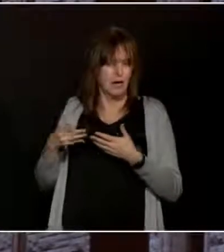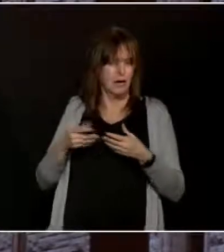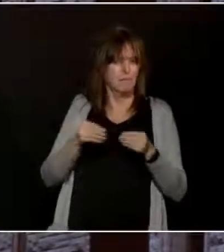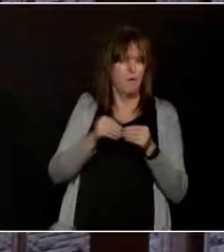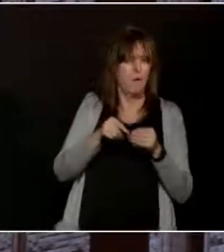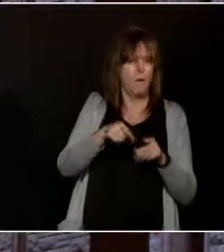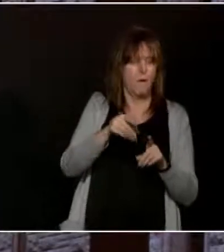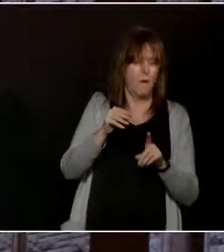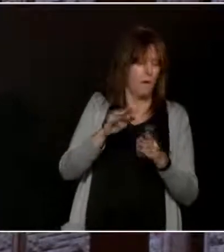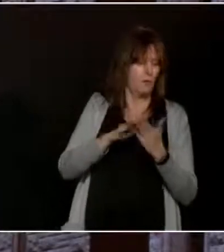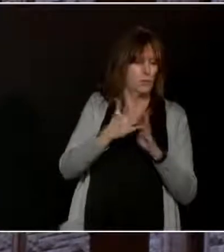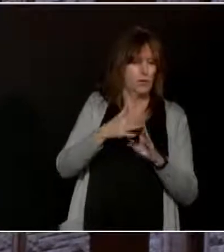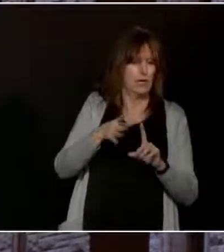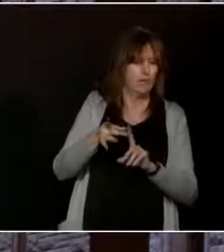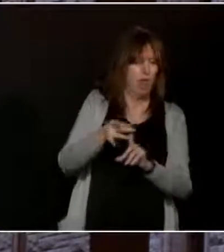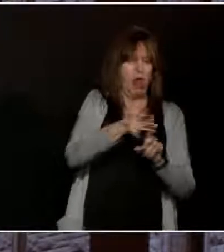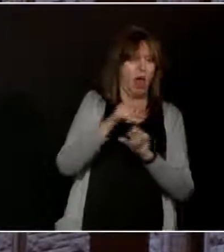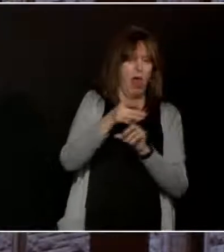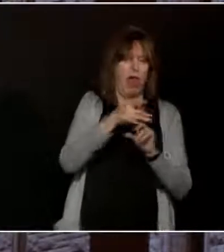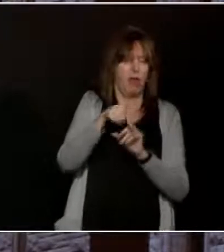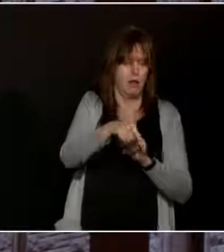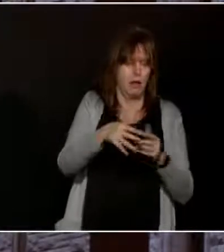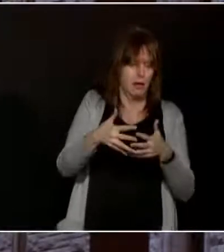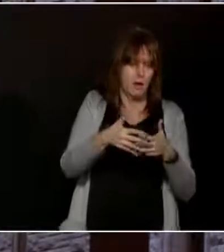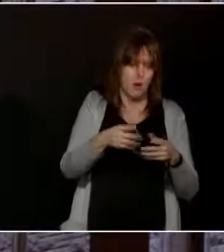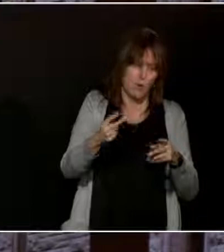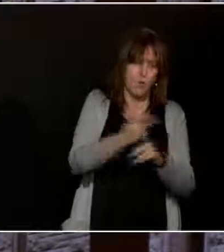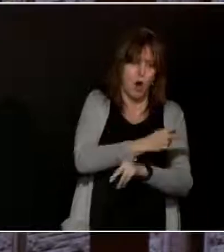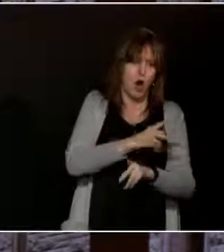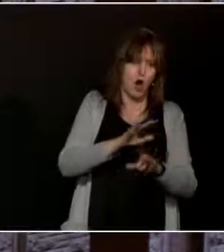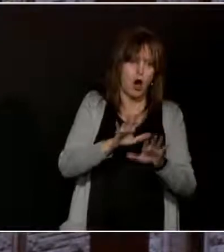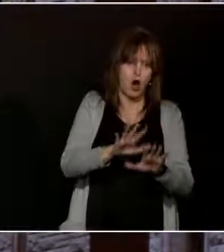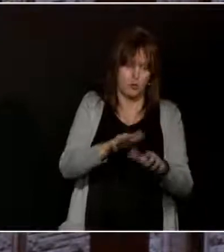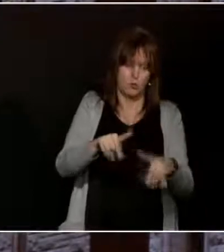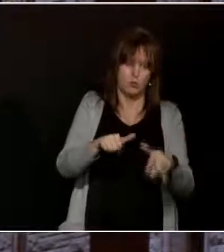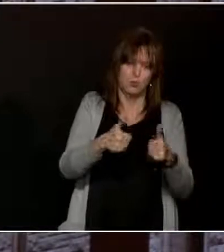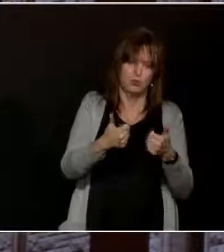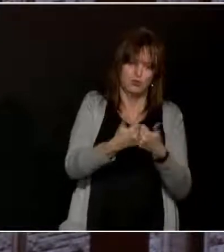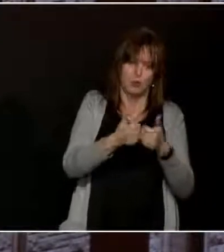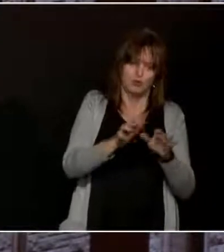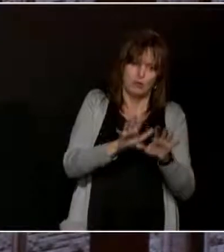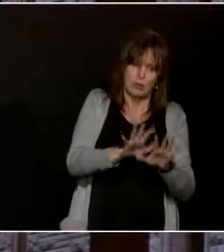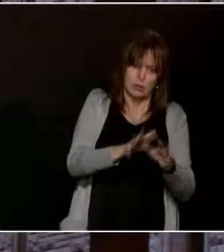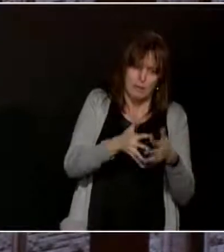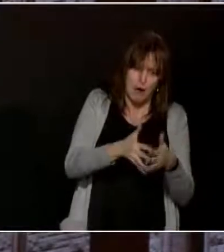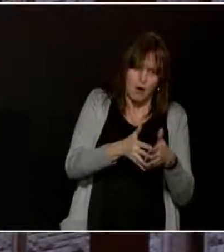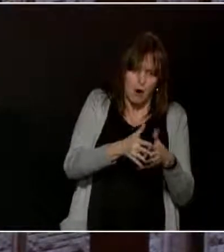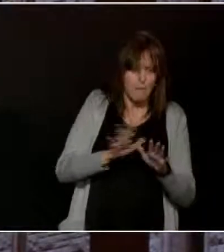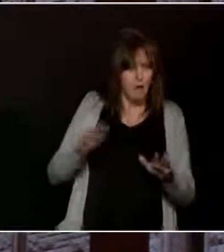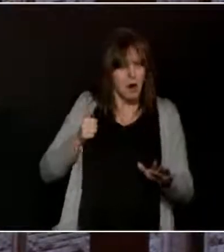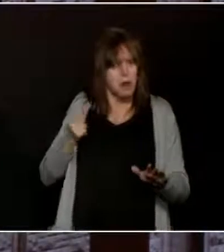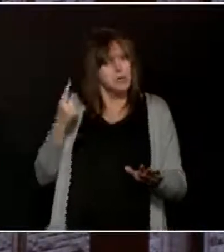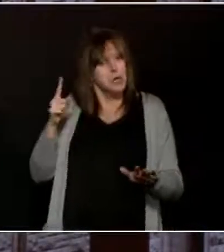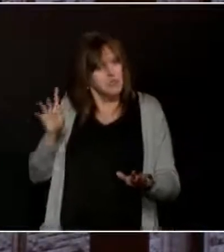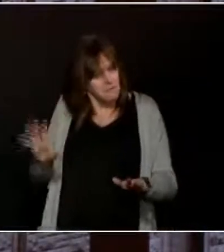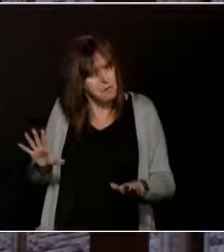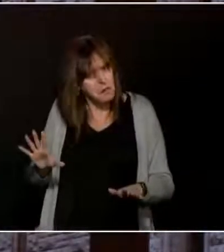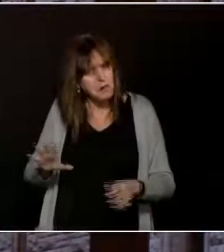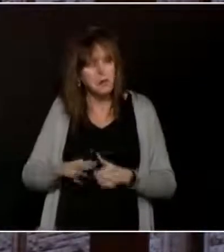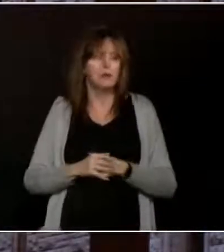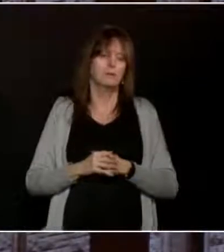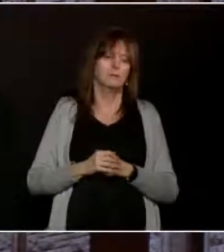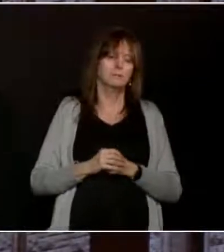some of the U.S. states where the teams are located, and they have their challenges there. So that involves a fair amount of